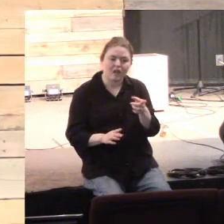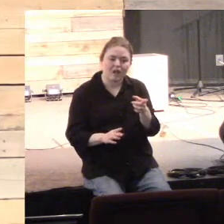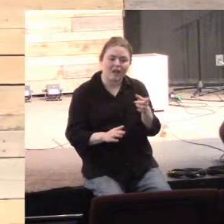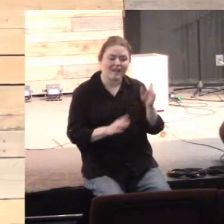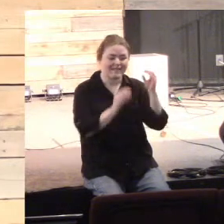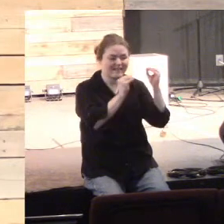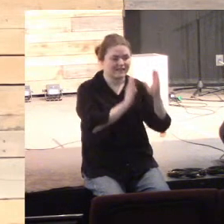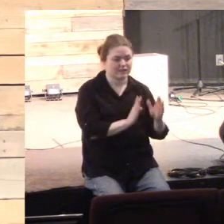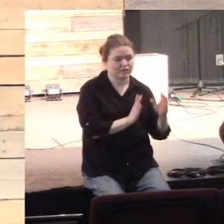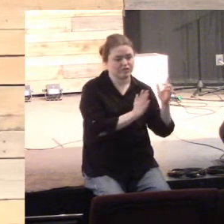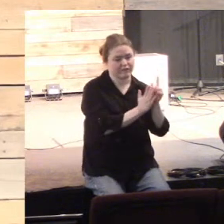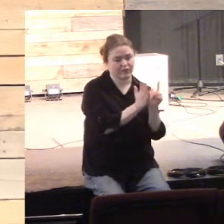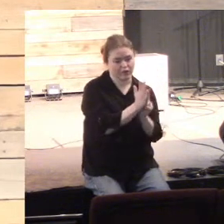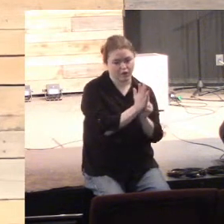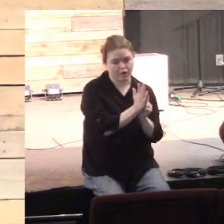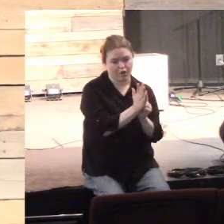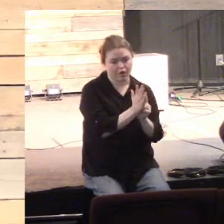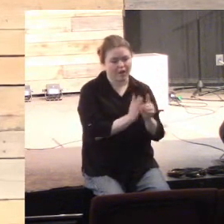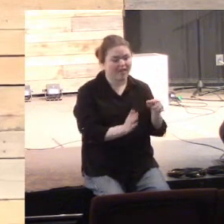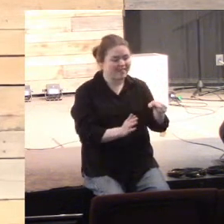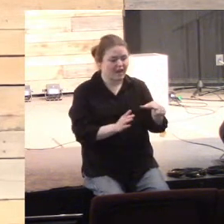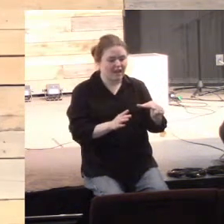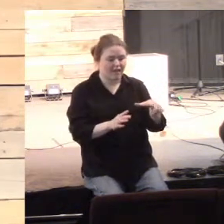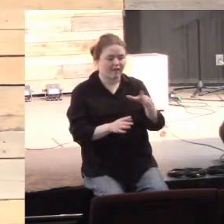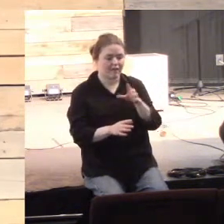devour widows' houses.